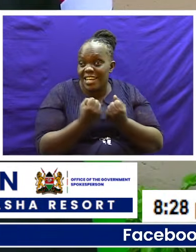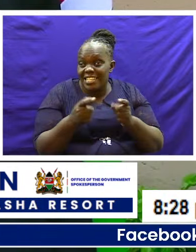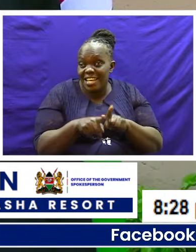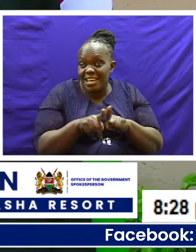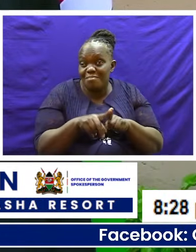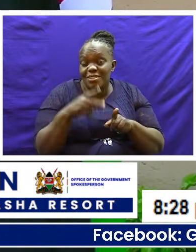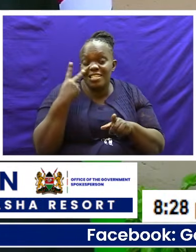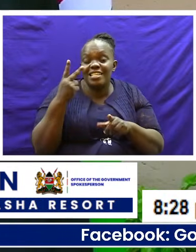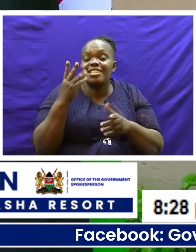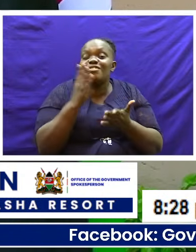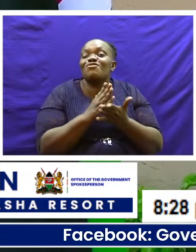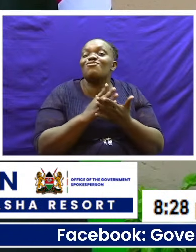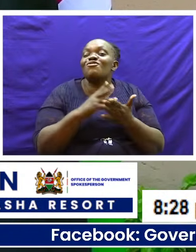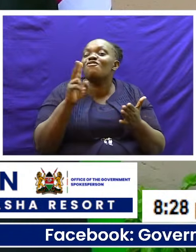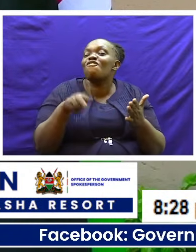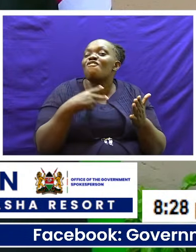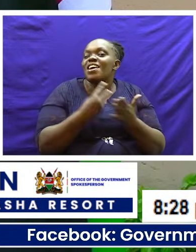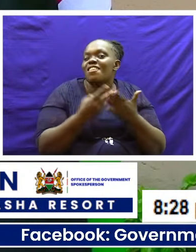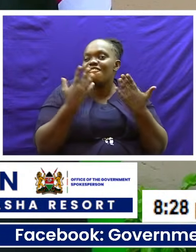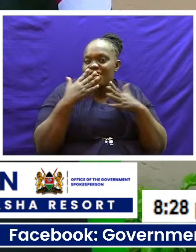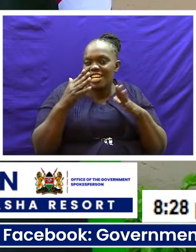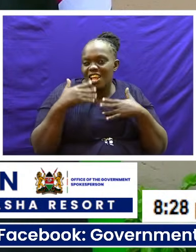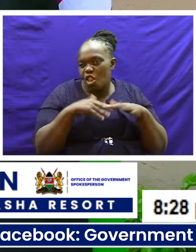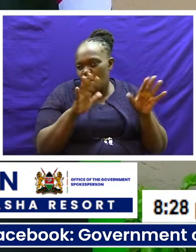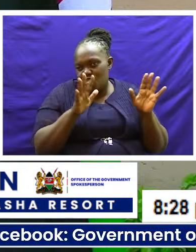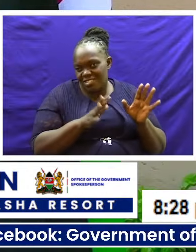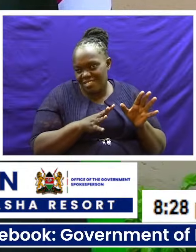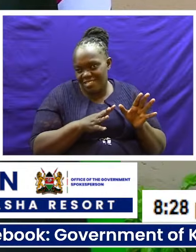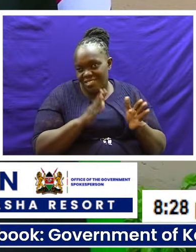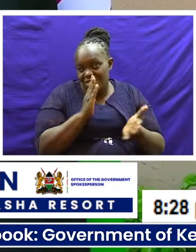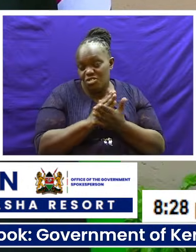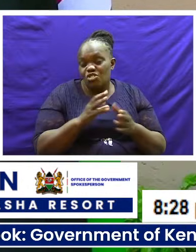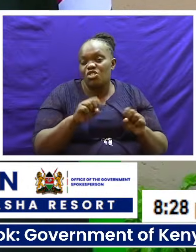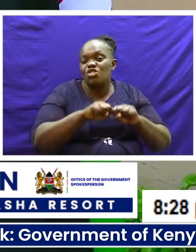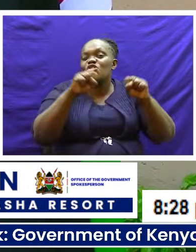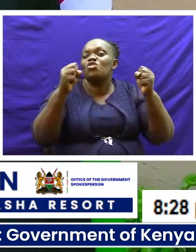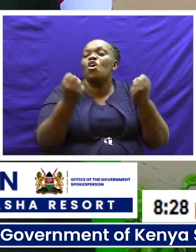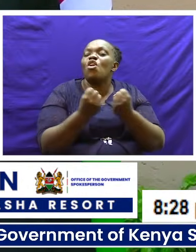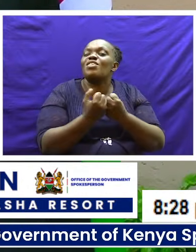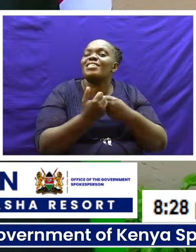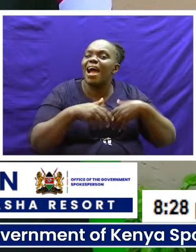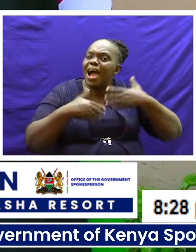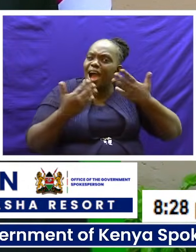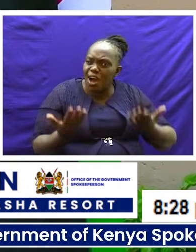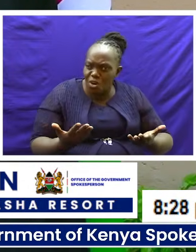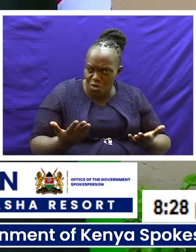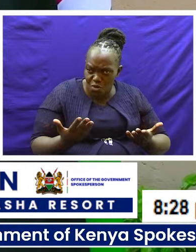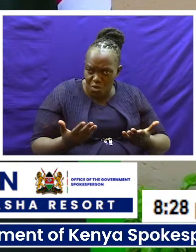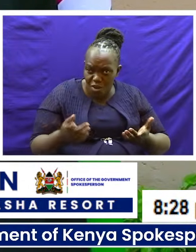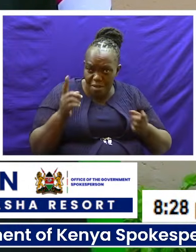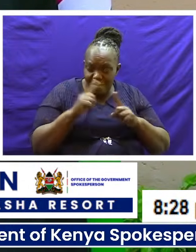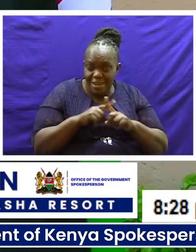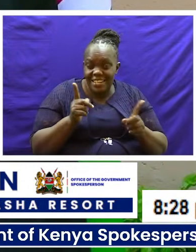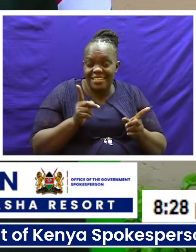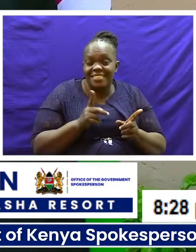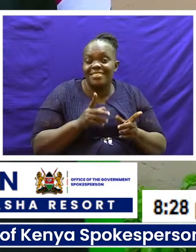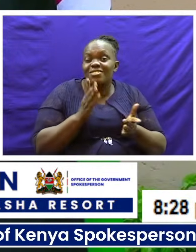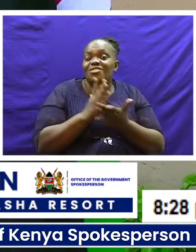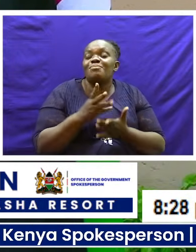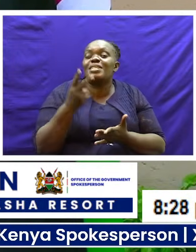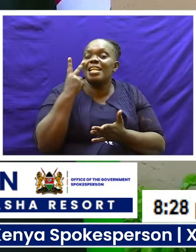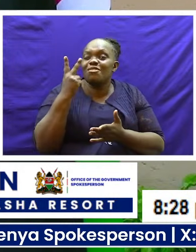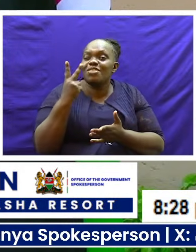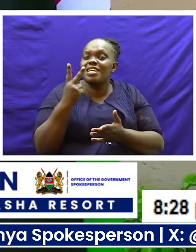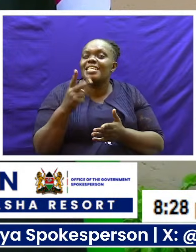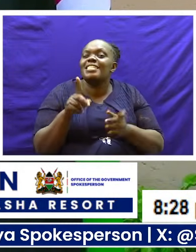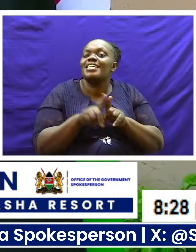naona sasa wewe umeanguka. Umepotea njia kabisa. Unaenda kufanya sociolojia. Yes. But I was looking at it. I